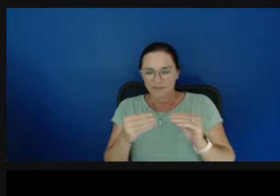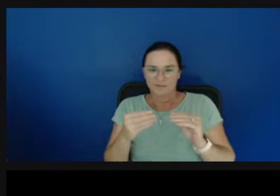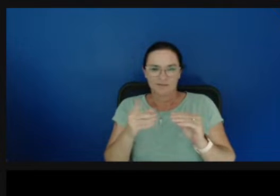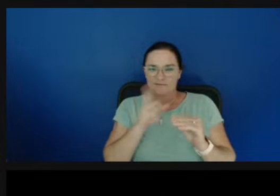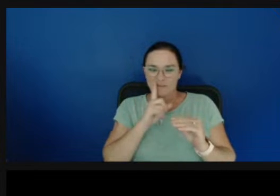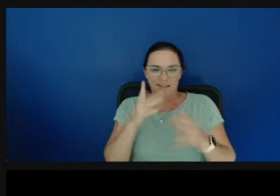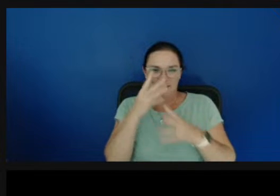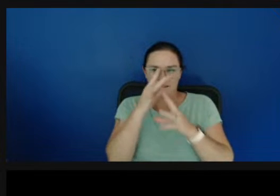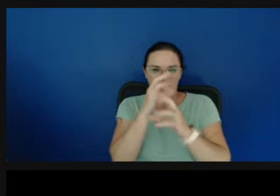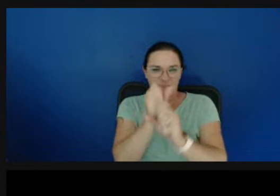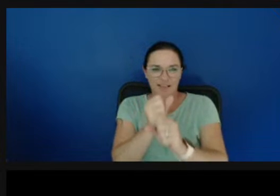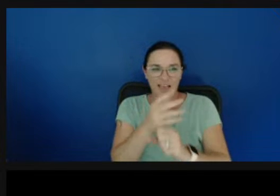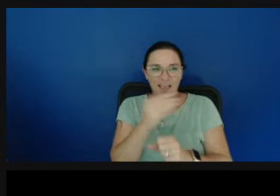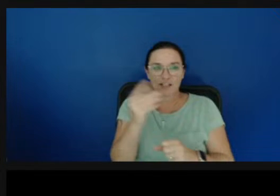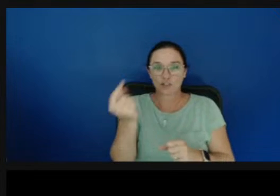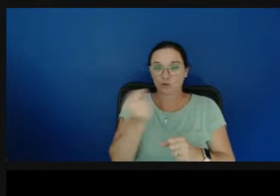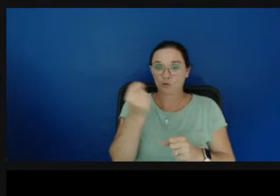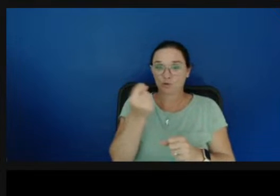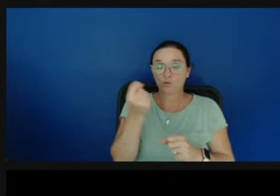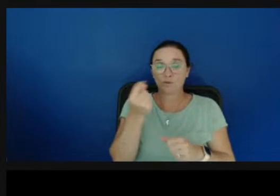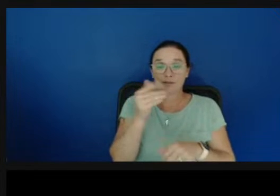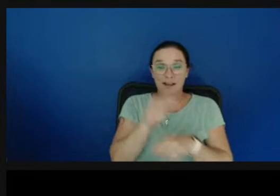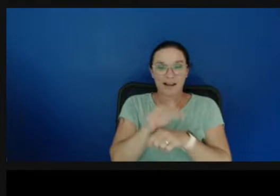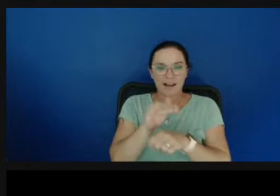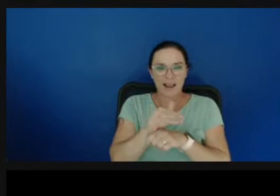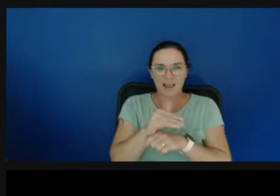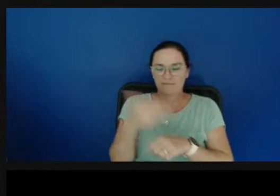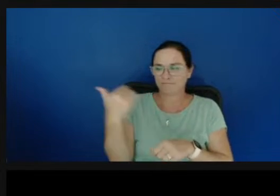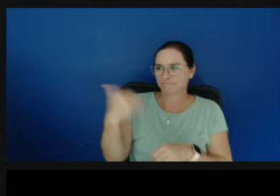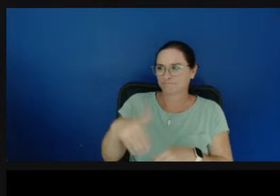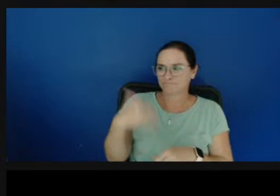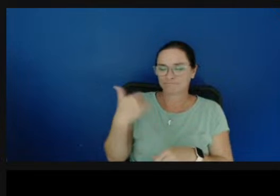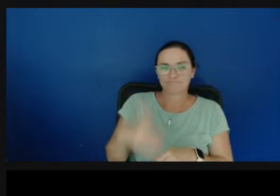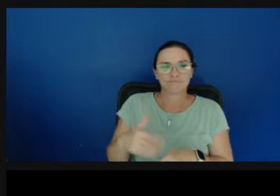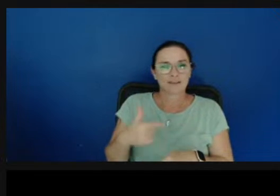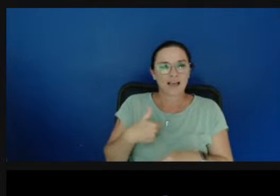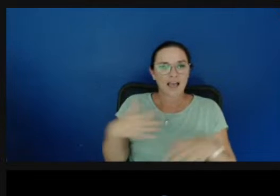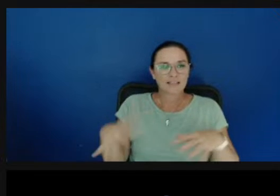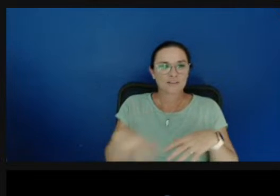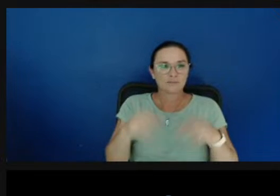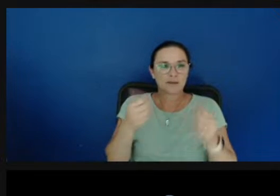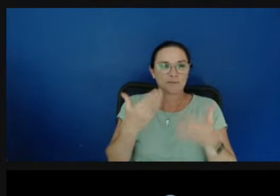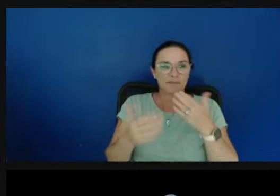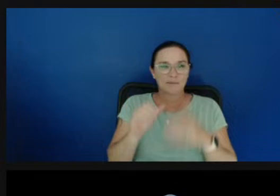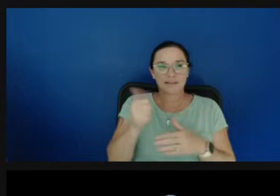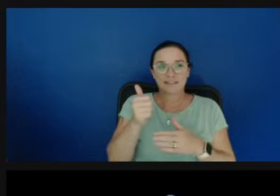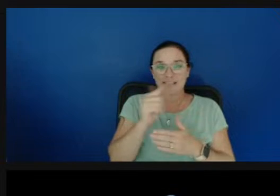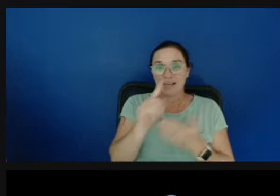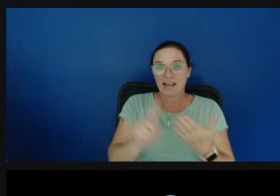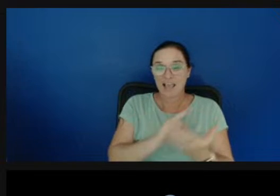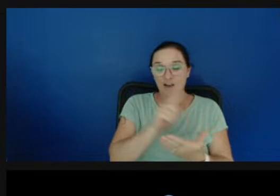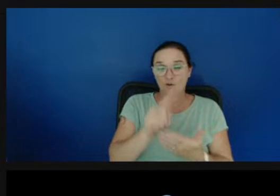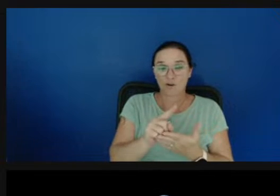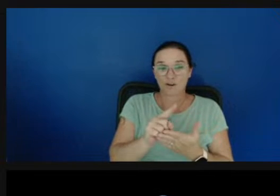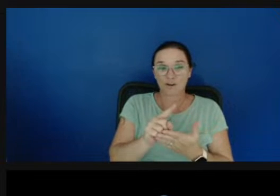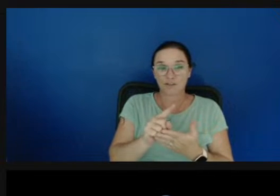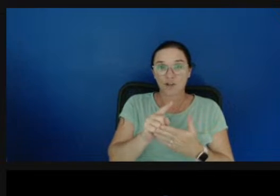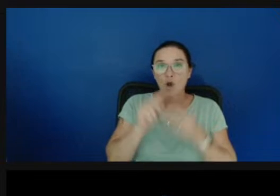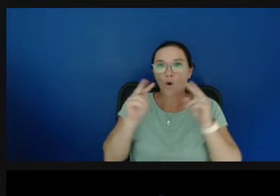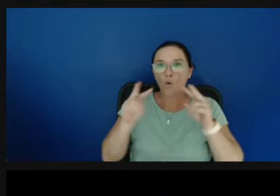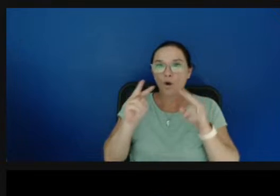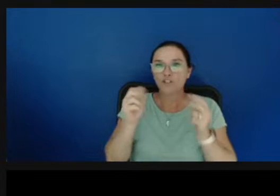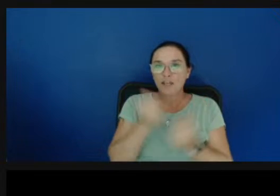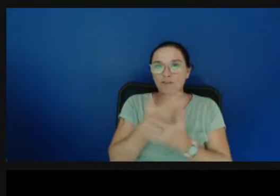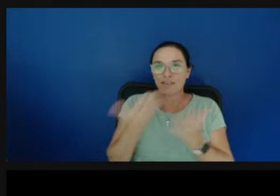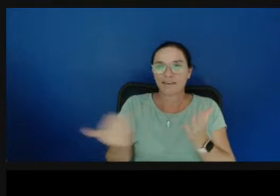And Tuesday night was epic. I spent, I don't know, 10 hours, I guess, rewatching everything when I